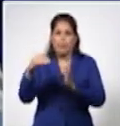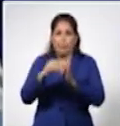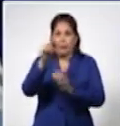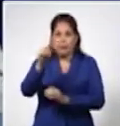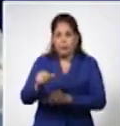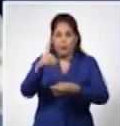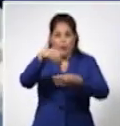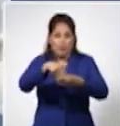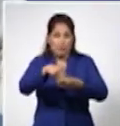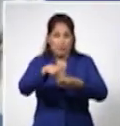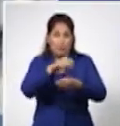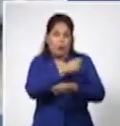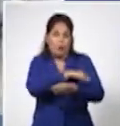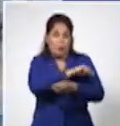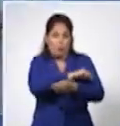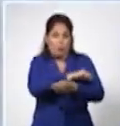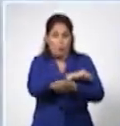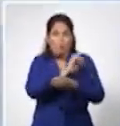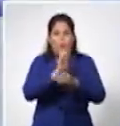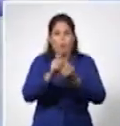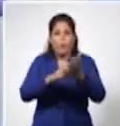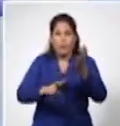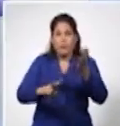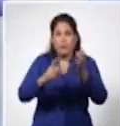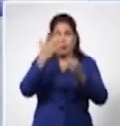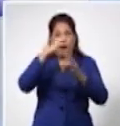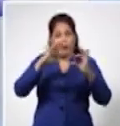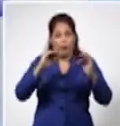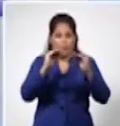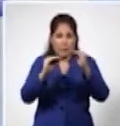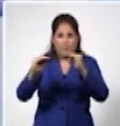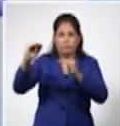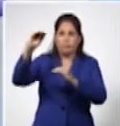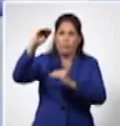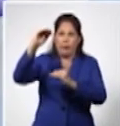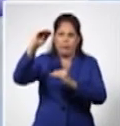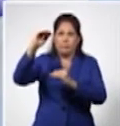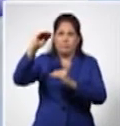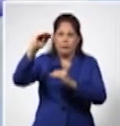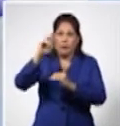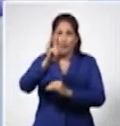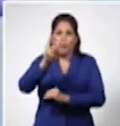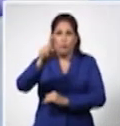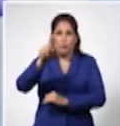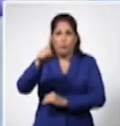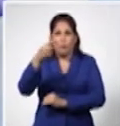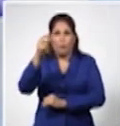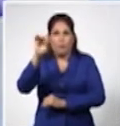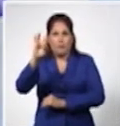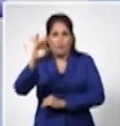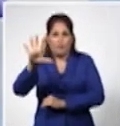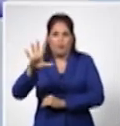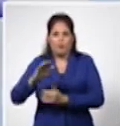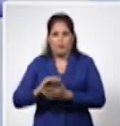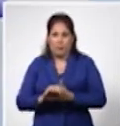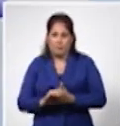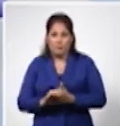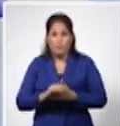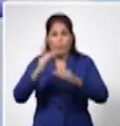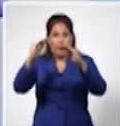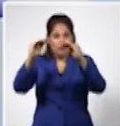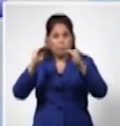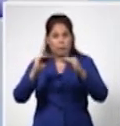results therefore mean that Artemisa continues to have the highest confirmed case rate